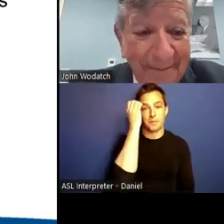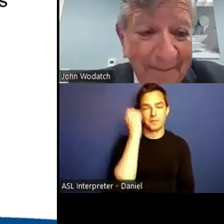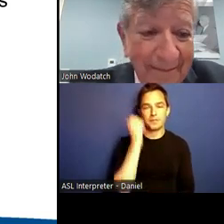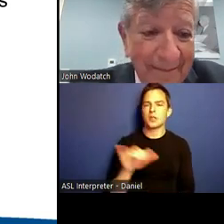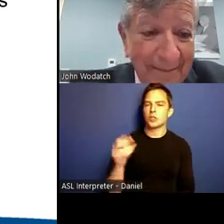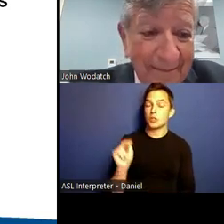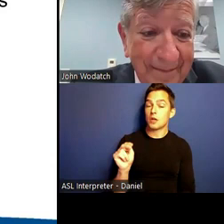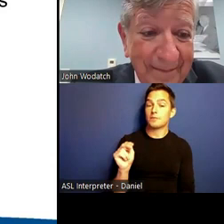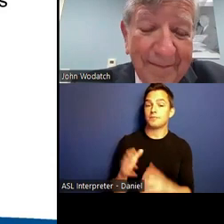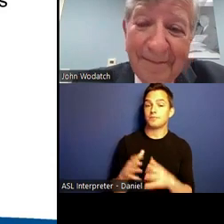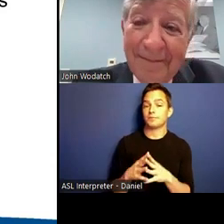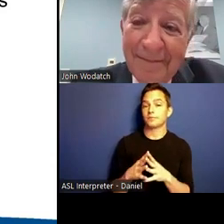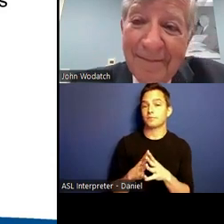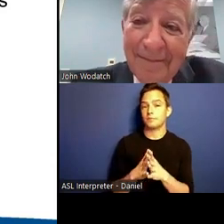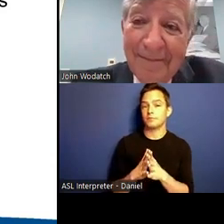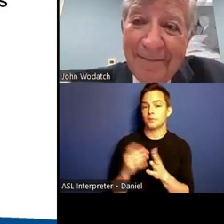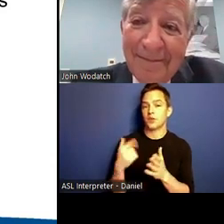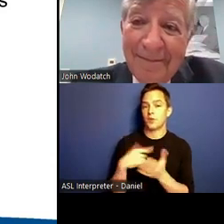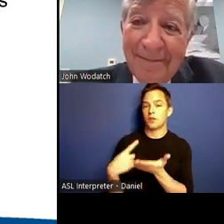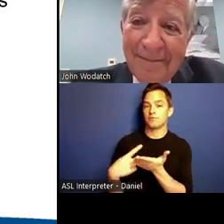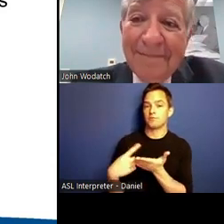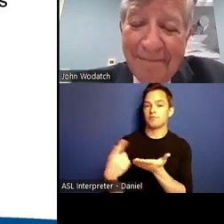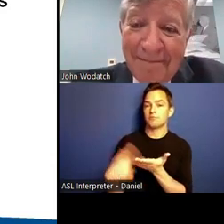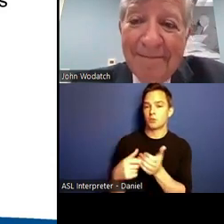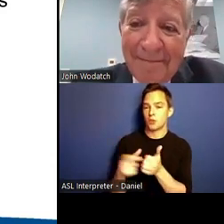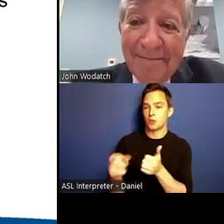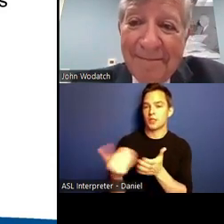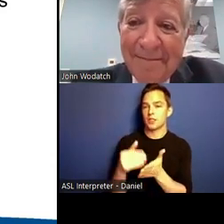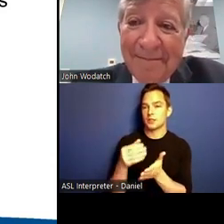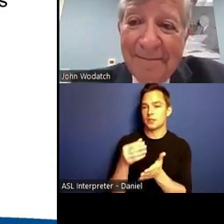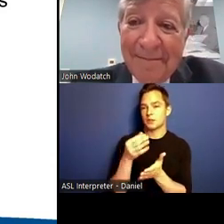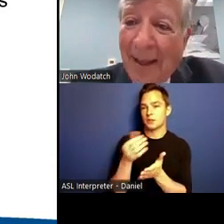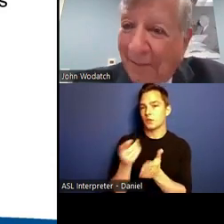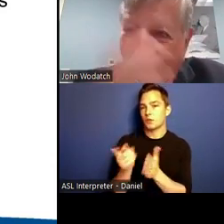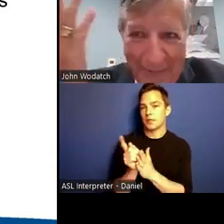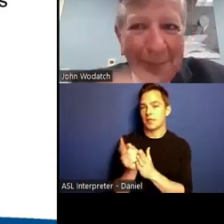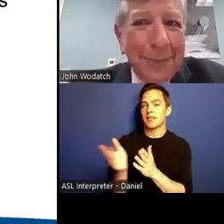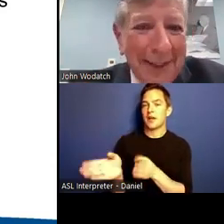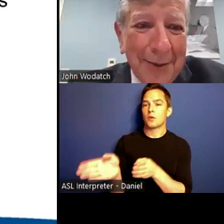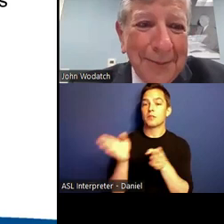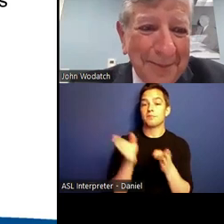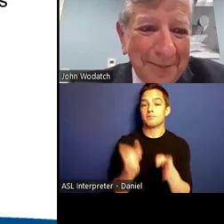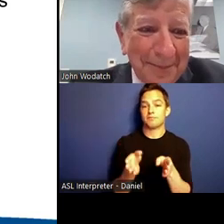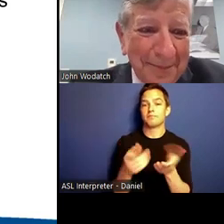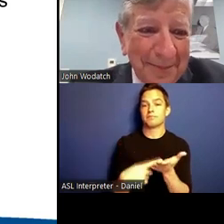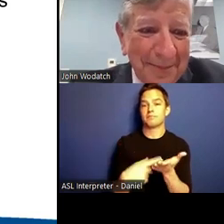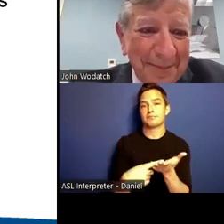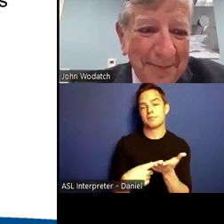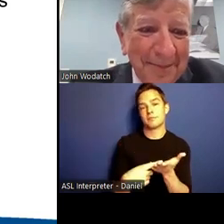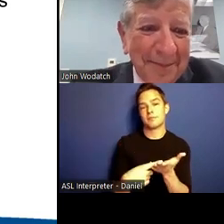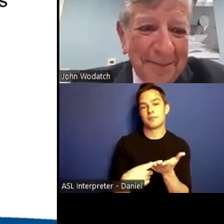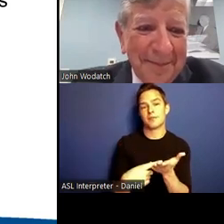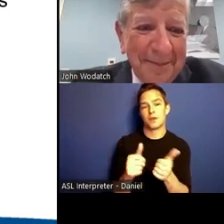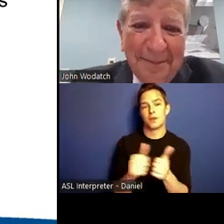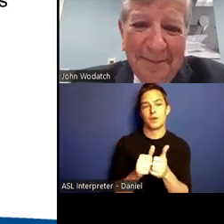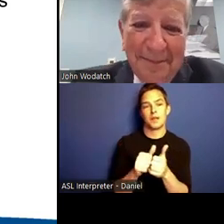John, we'll come back to you in a few minutes. If you don't mind, we'll move along to